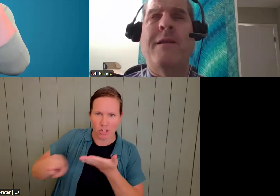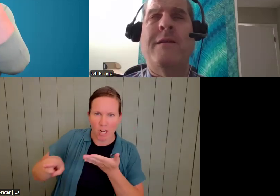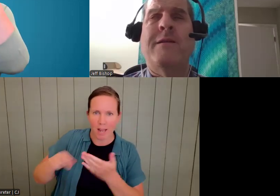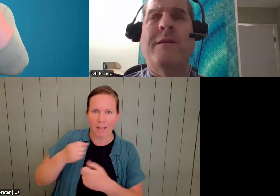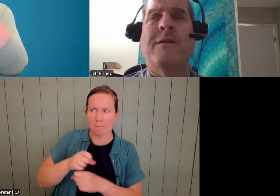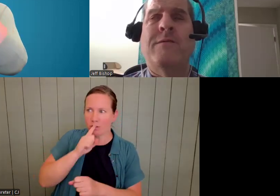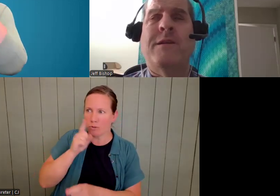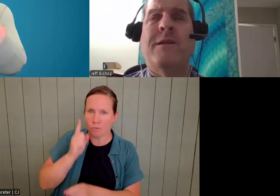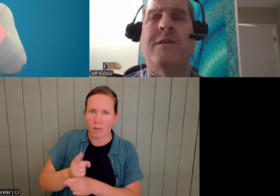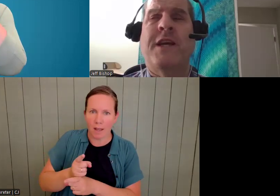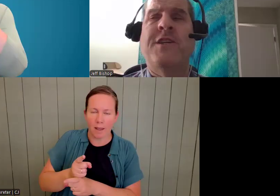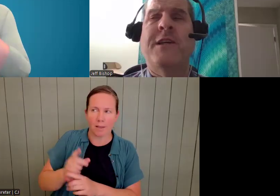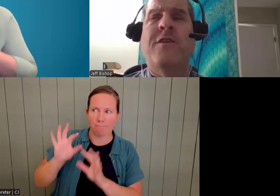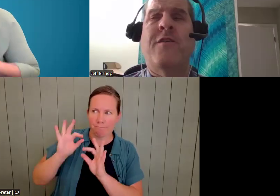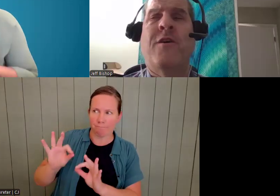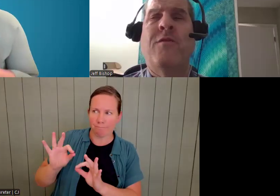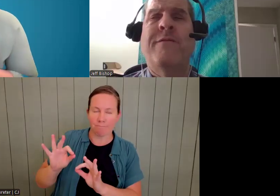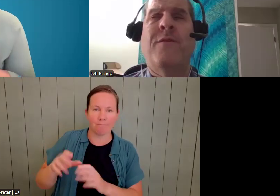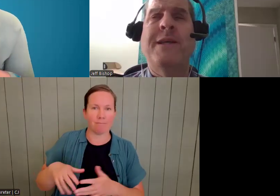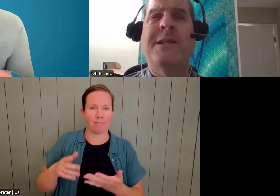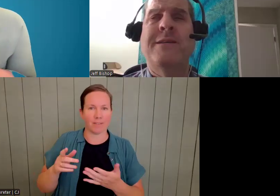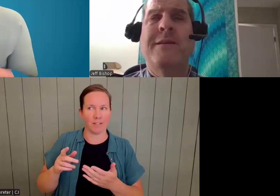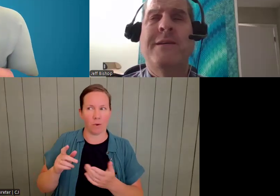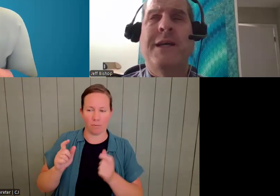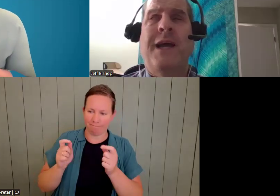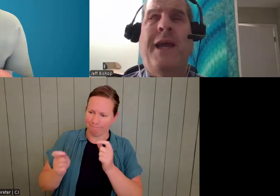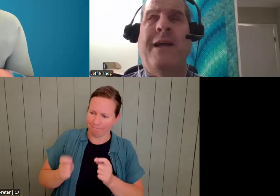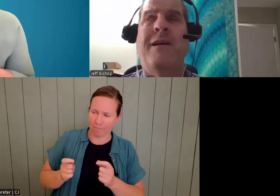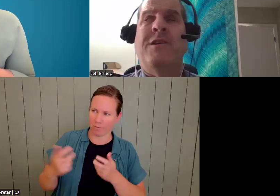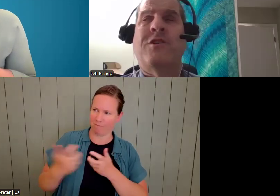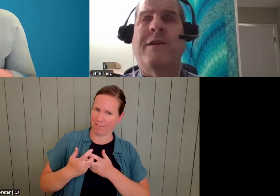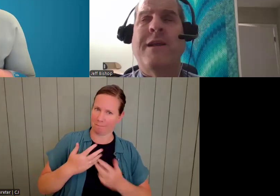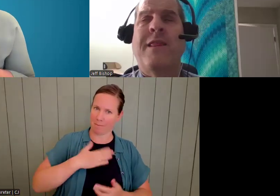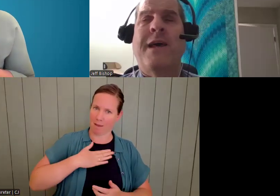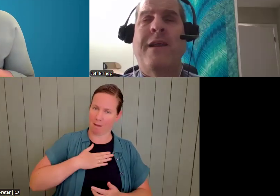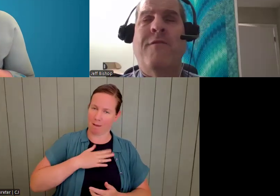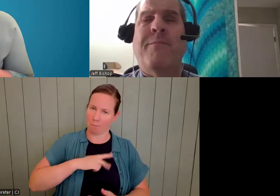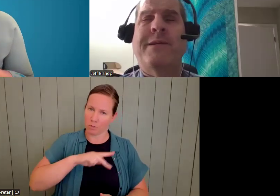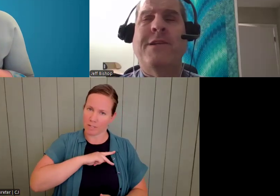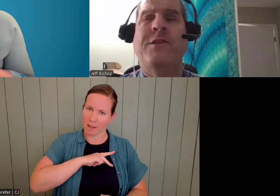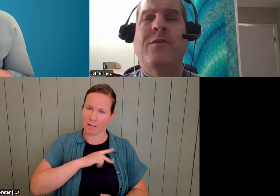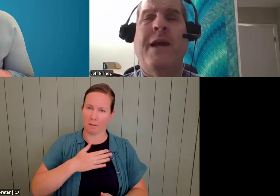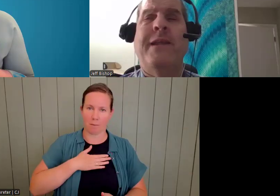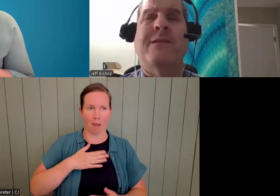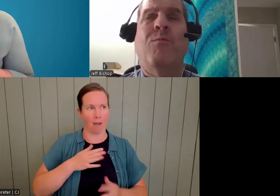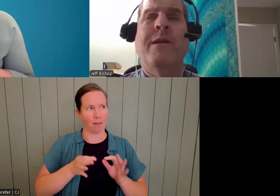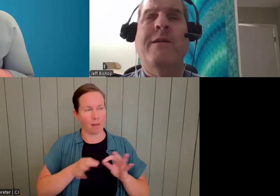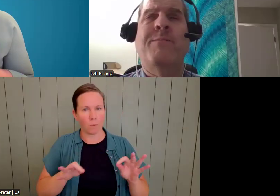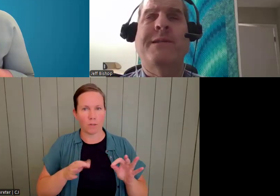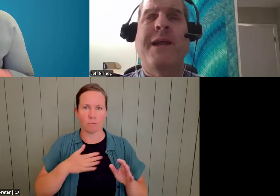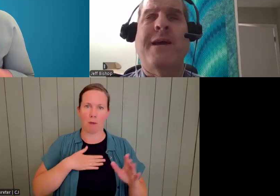it, changing it to your own voice, and ensuring that it represents you and that